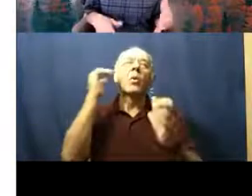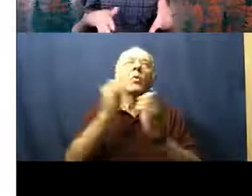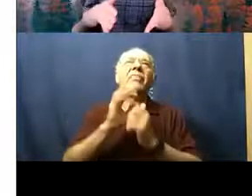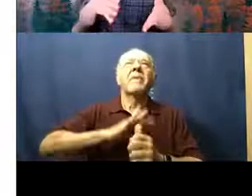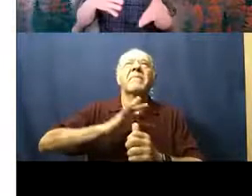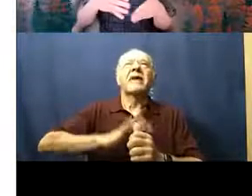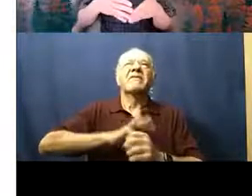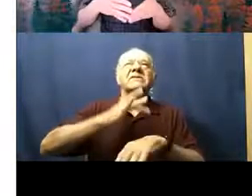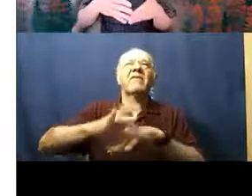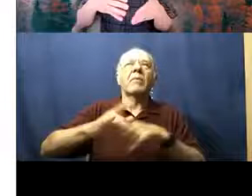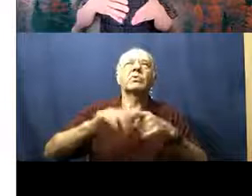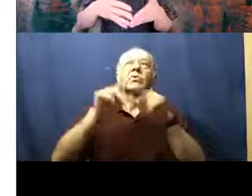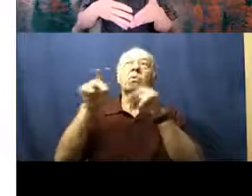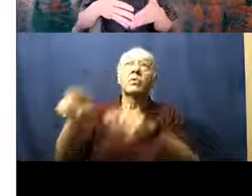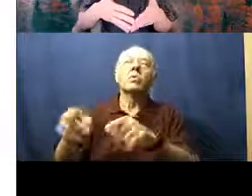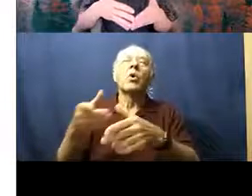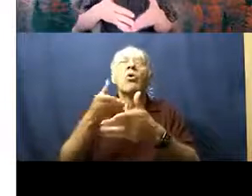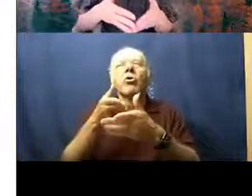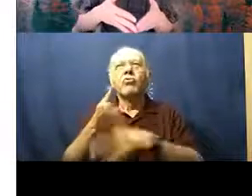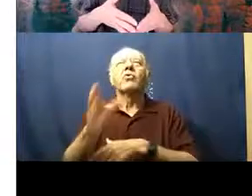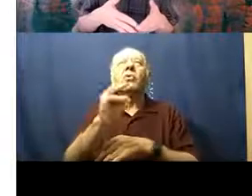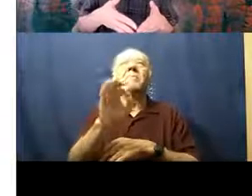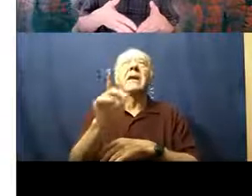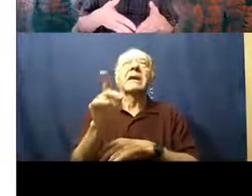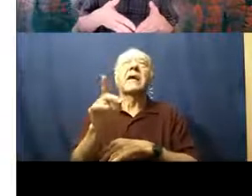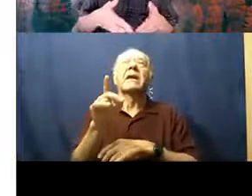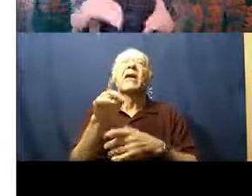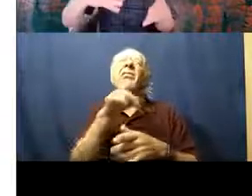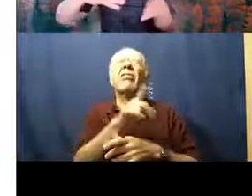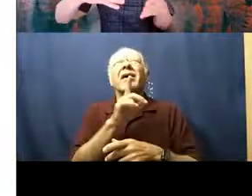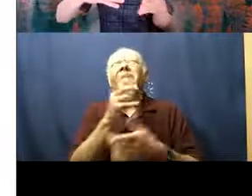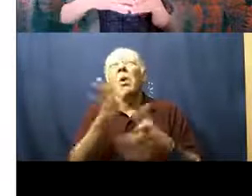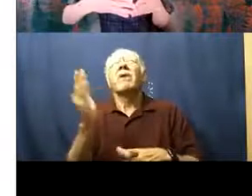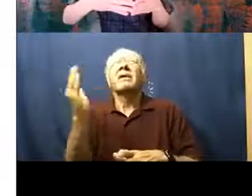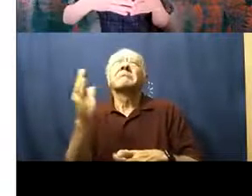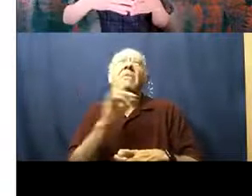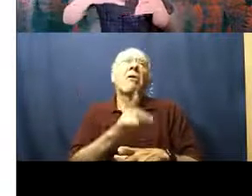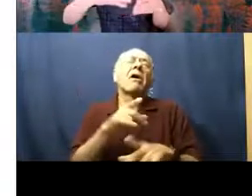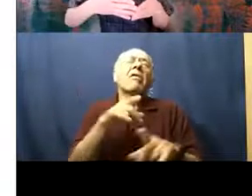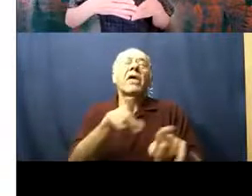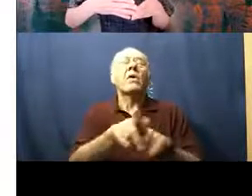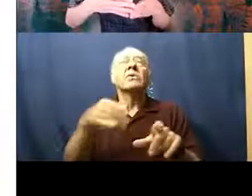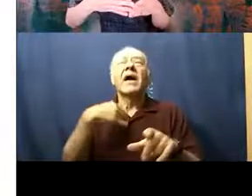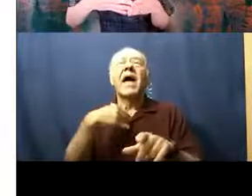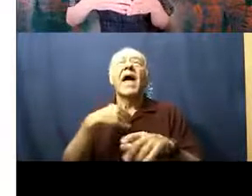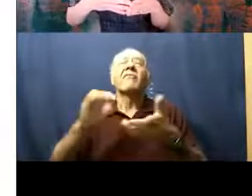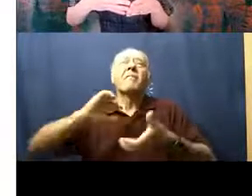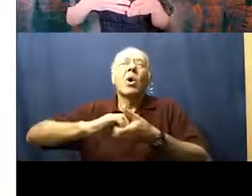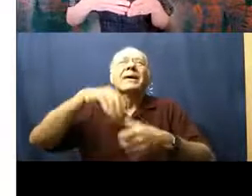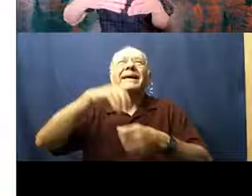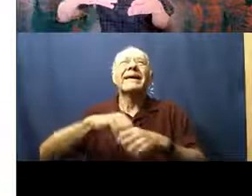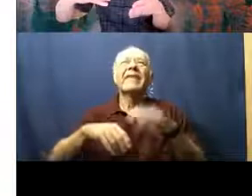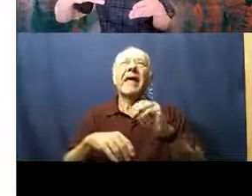are available to you through Medicaid, which I think they largely are already, and that they also have partners in the managed